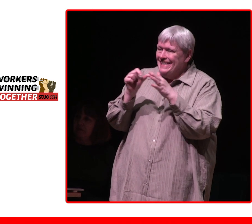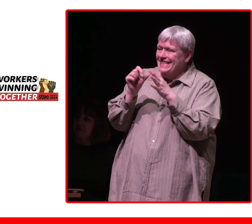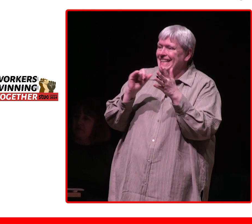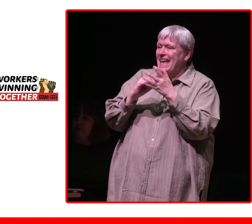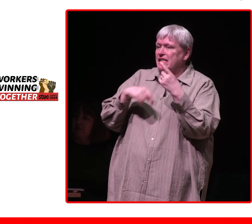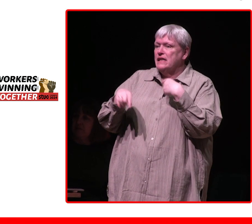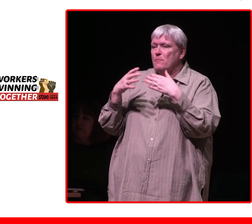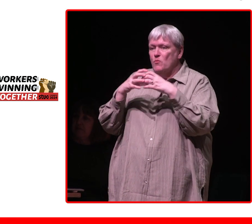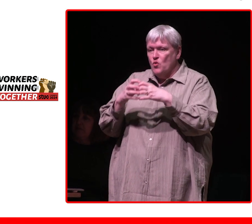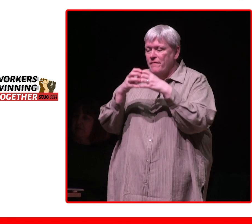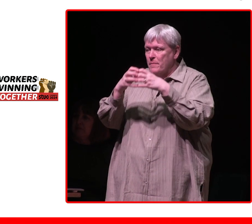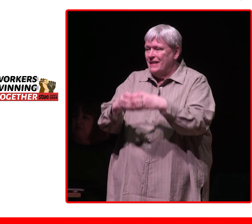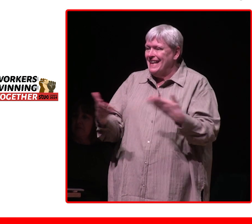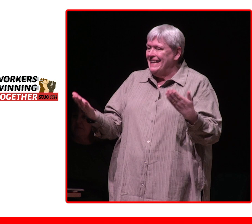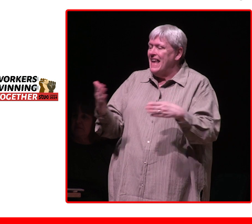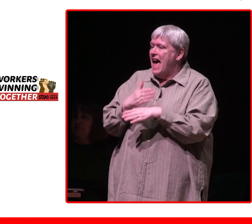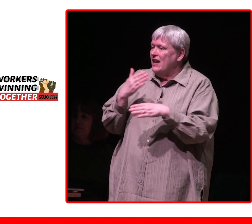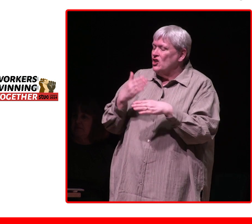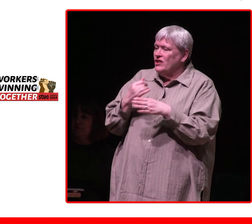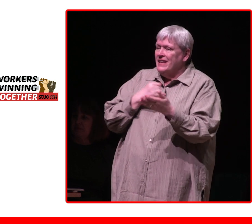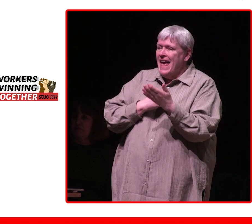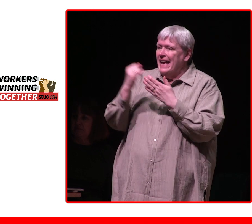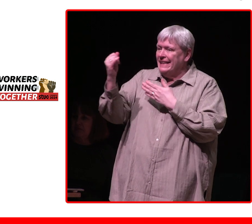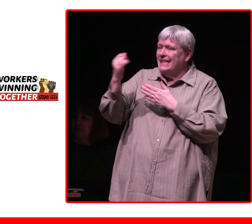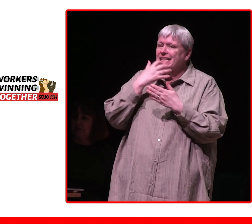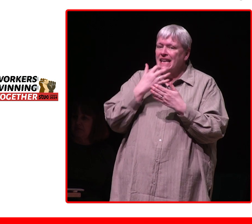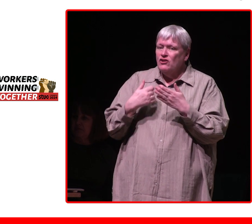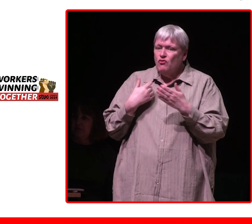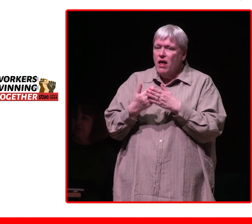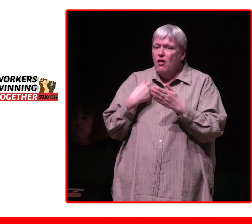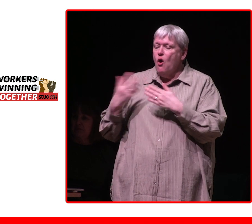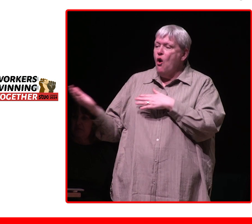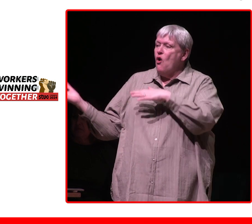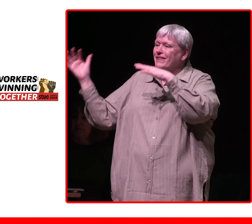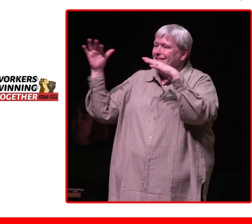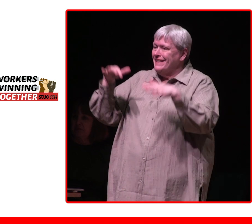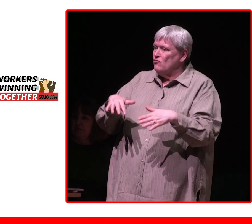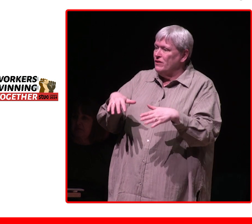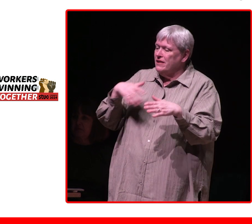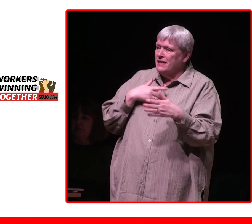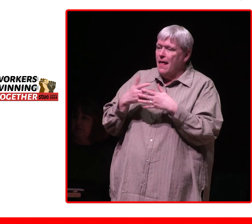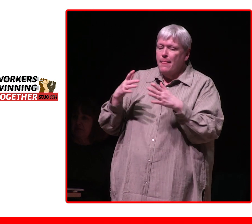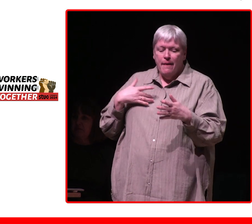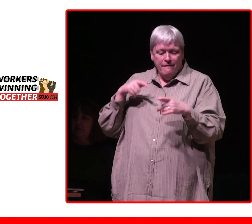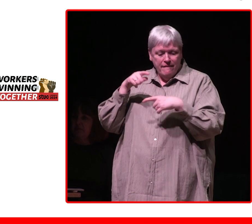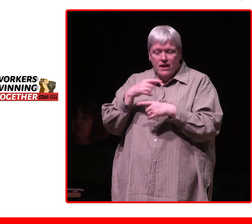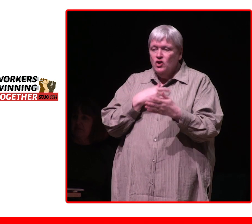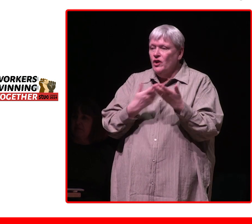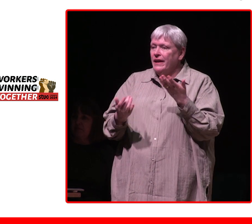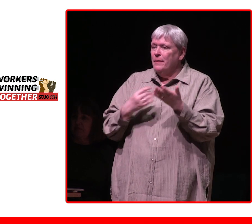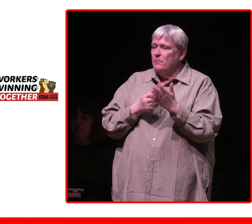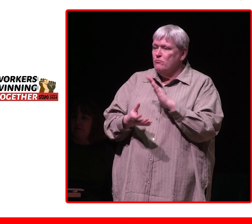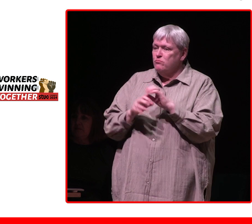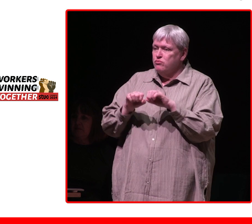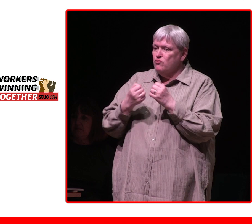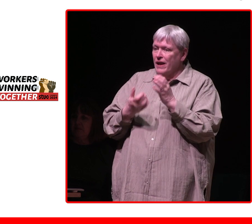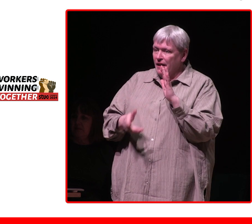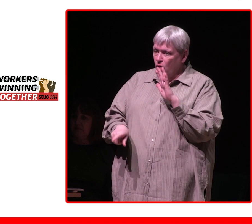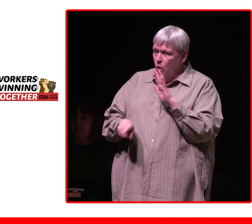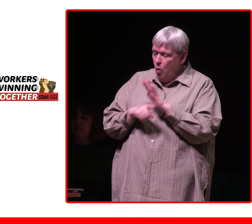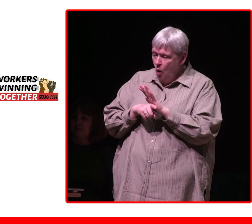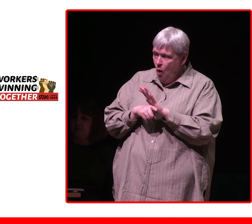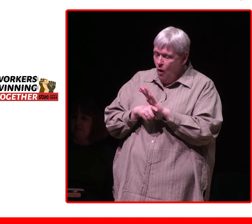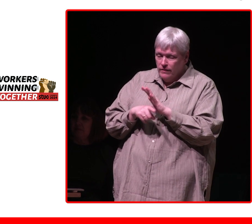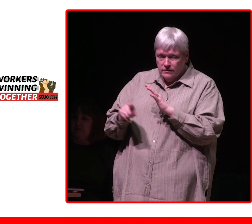actions against Israel and the territories it illegally occupies. Both the Scottish and Welsh governments have recommended their